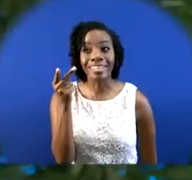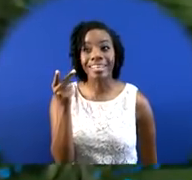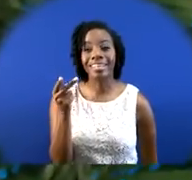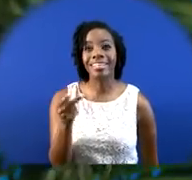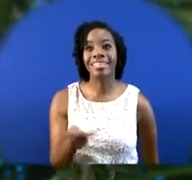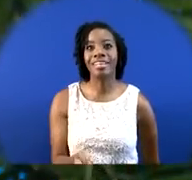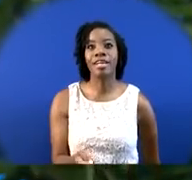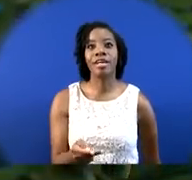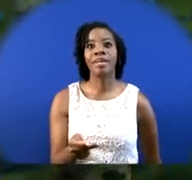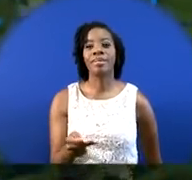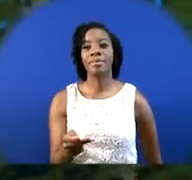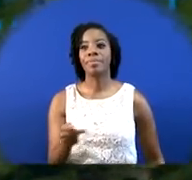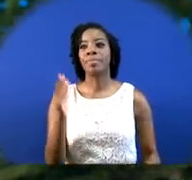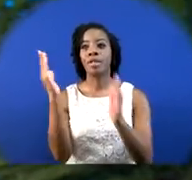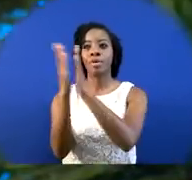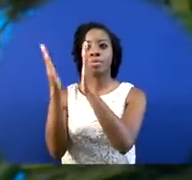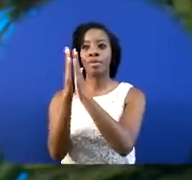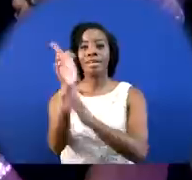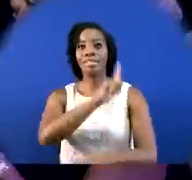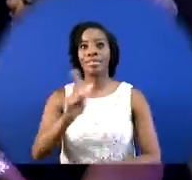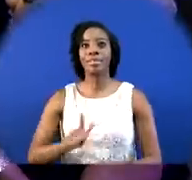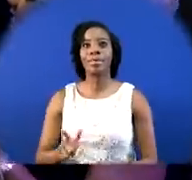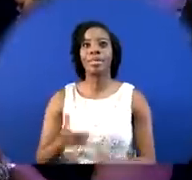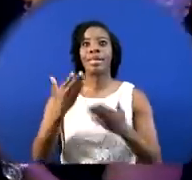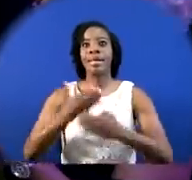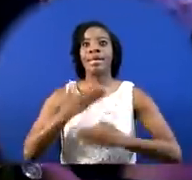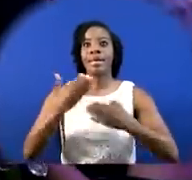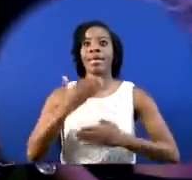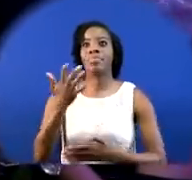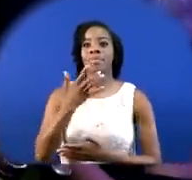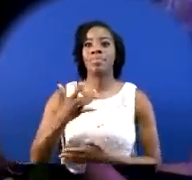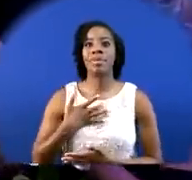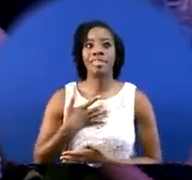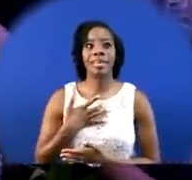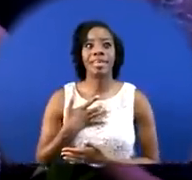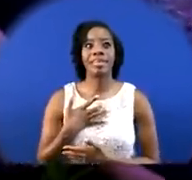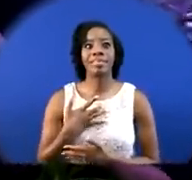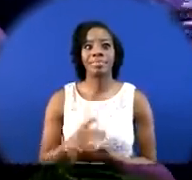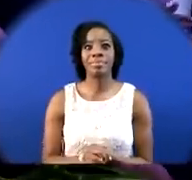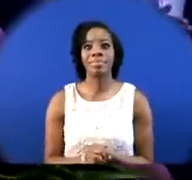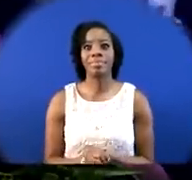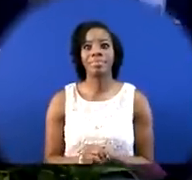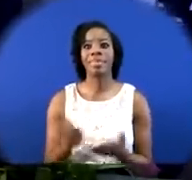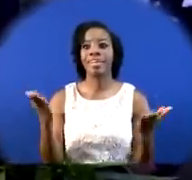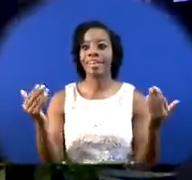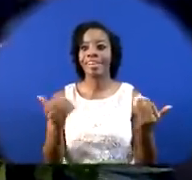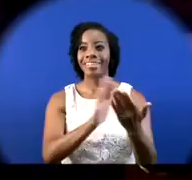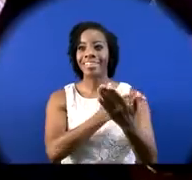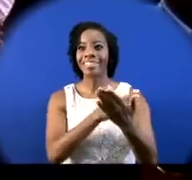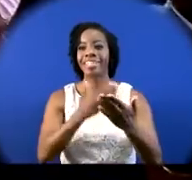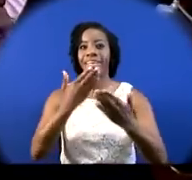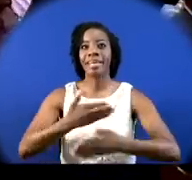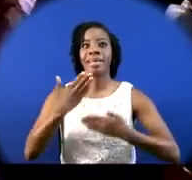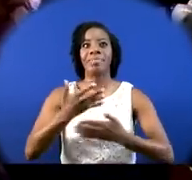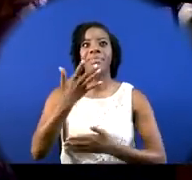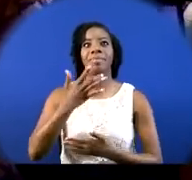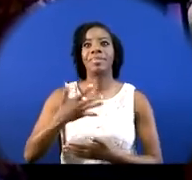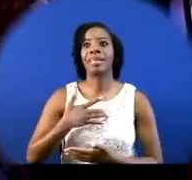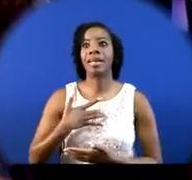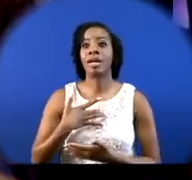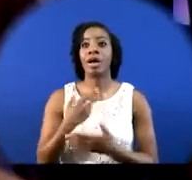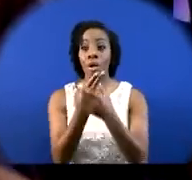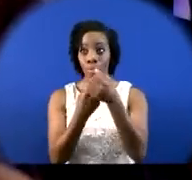good to see you back. Praise the Lord. Hey, y'all. Happy birthday to each one of you. Come on, let's sing happy birthday to these precious, both of